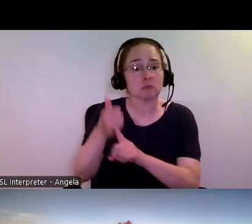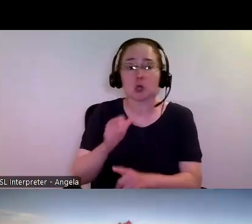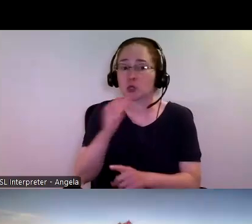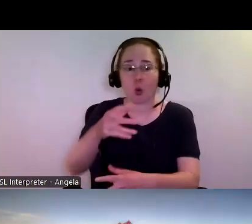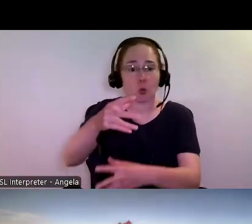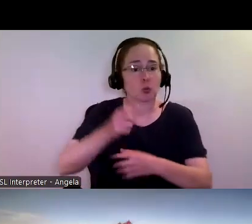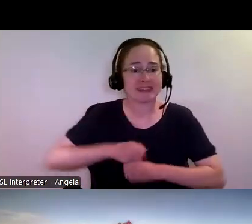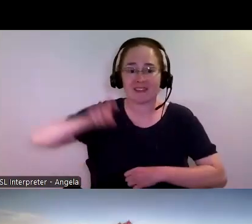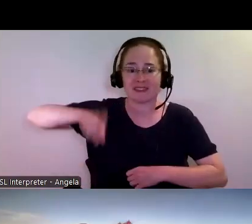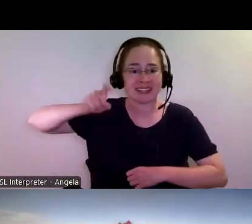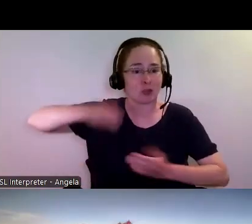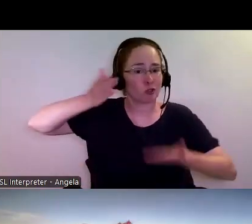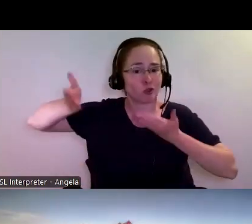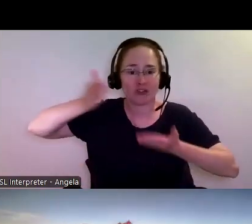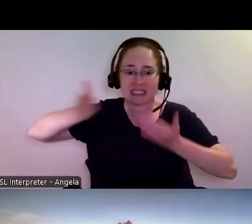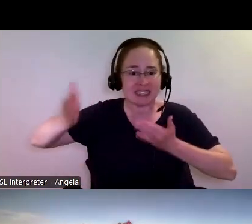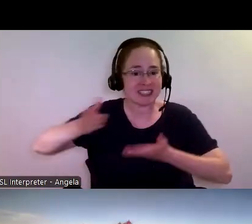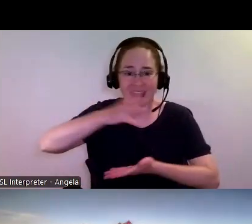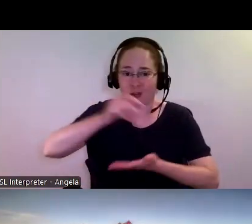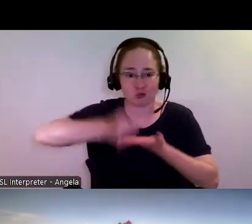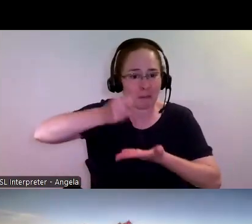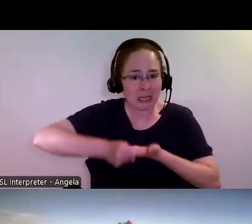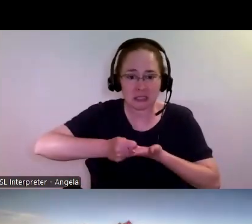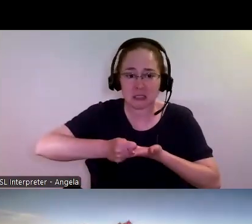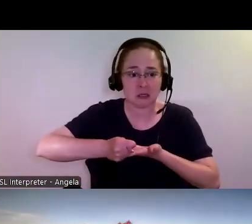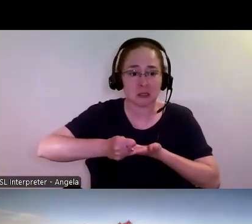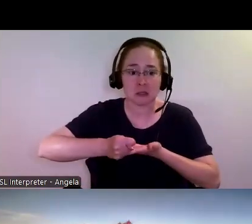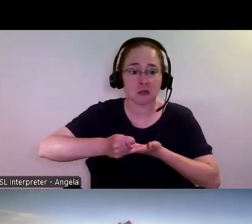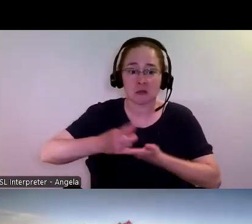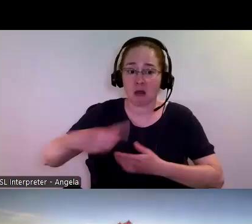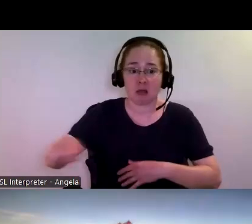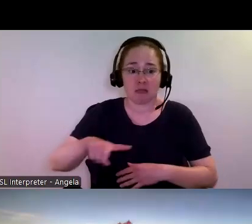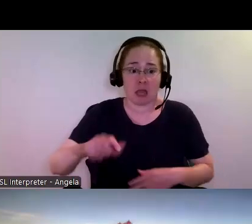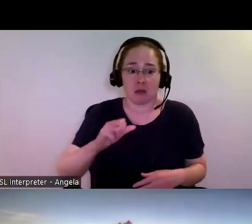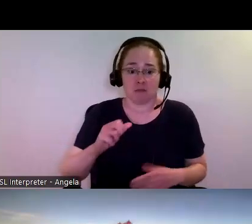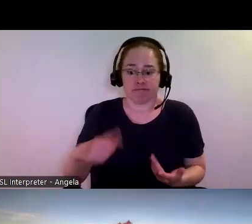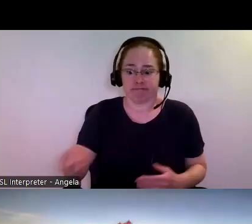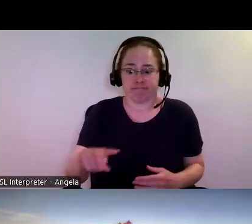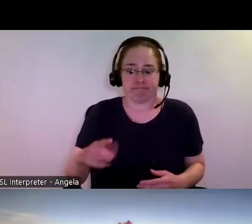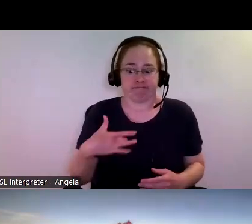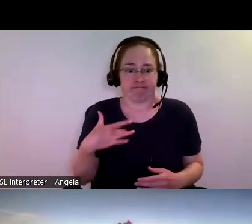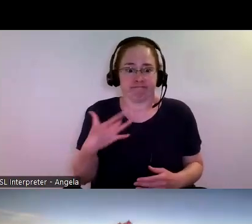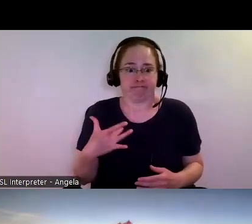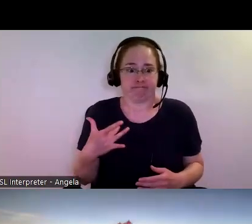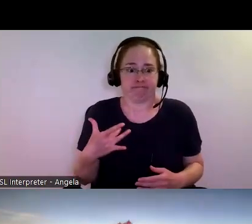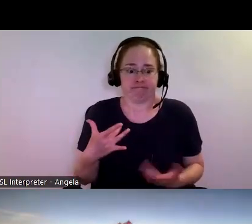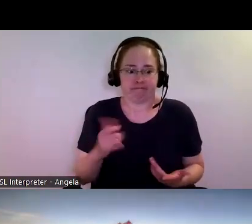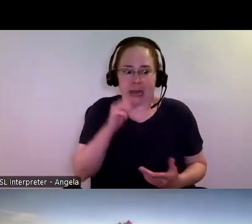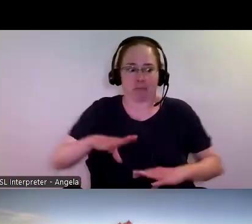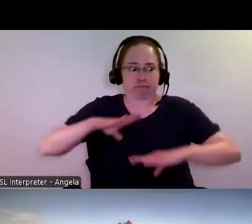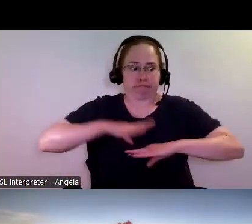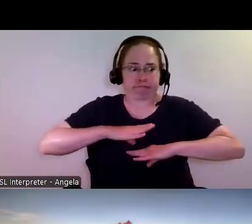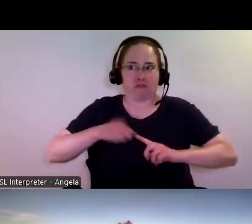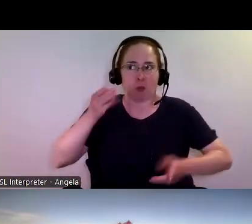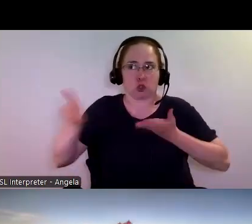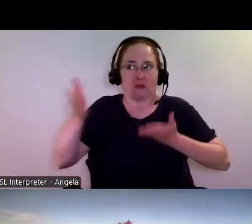receive the necessary services and treatment, nor do they feel that these services meet their needs, even